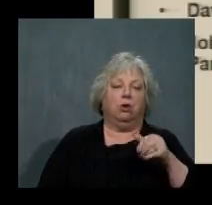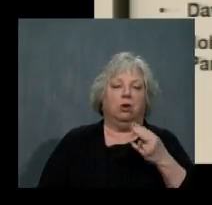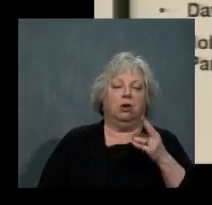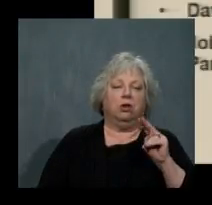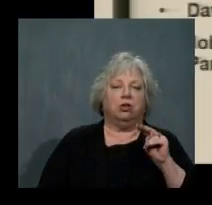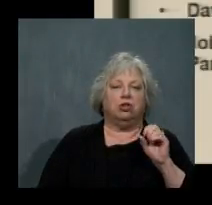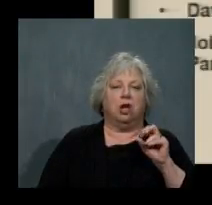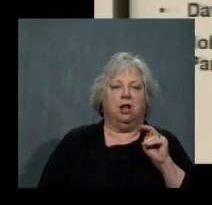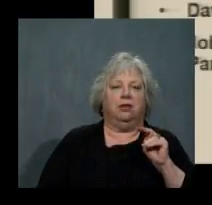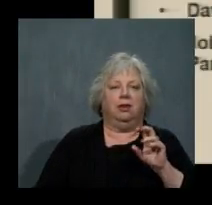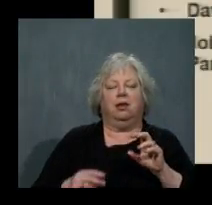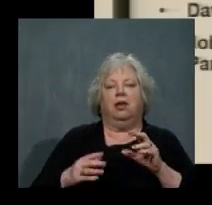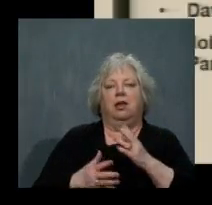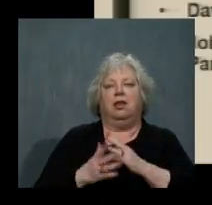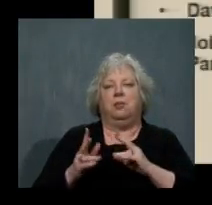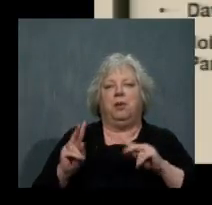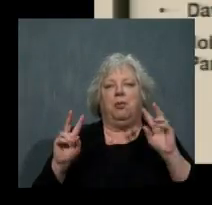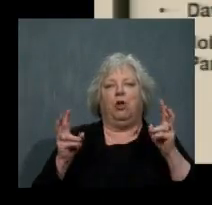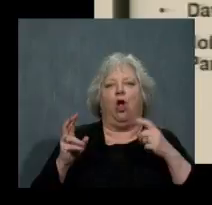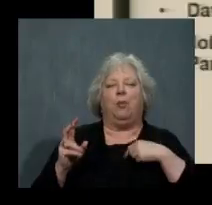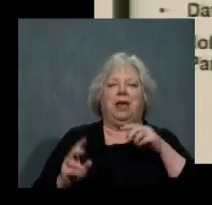catcher on this event.